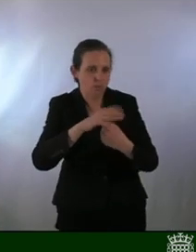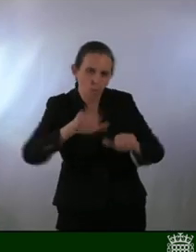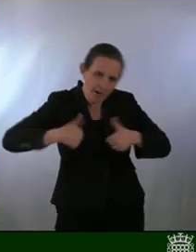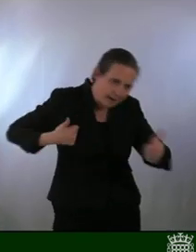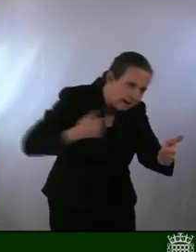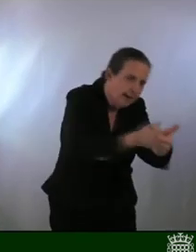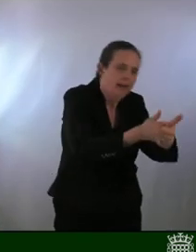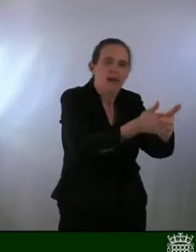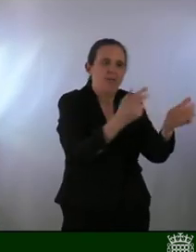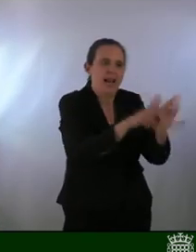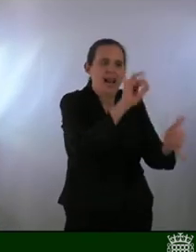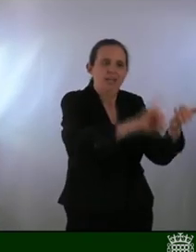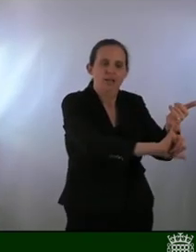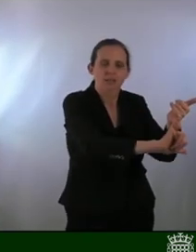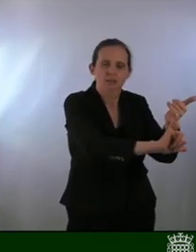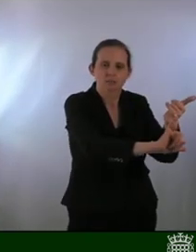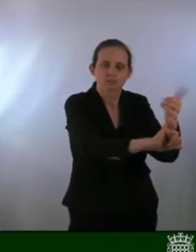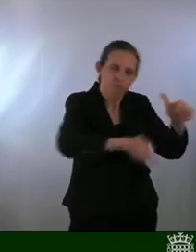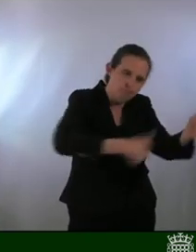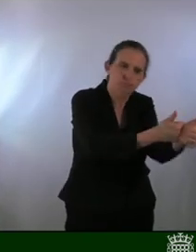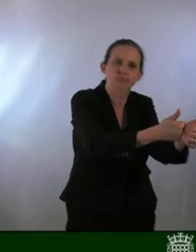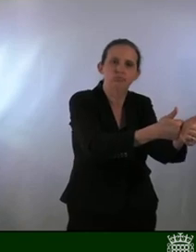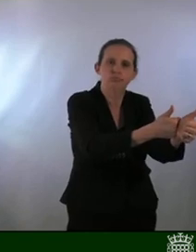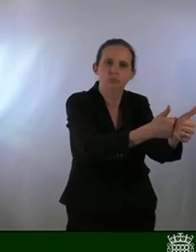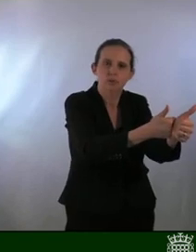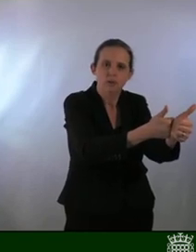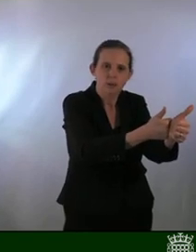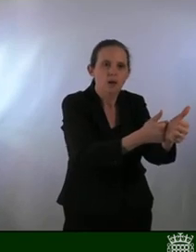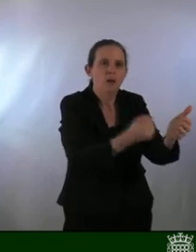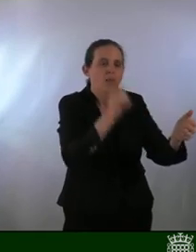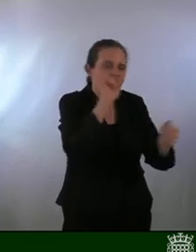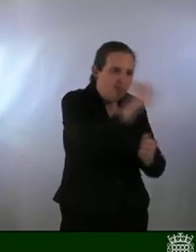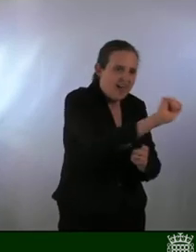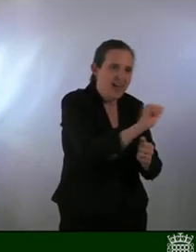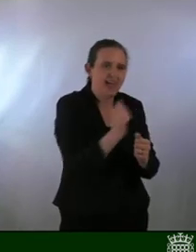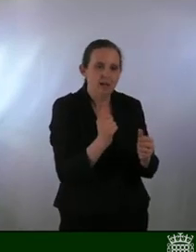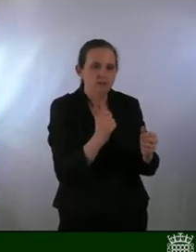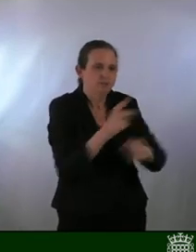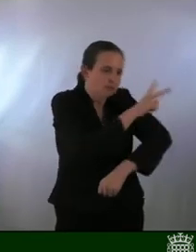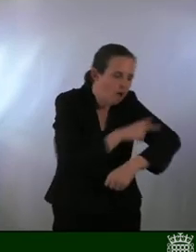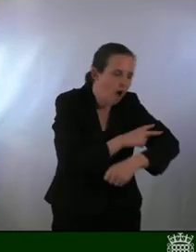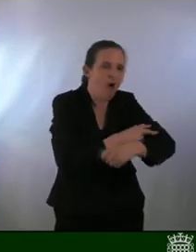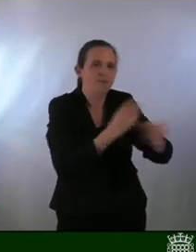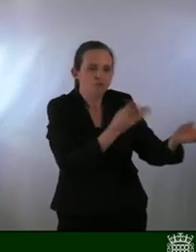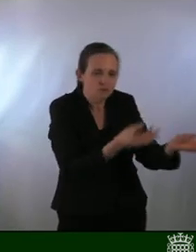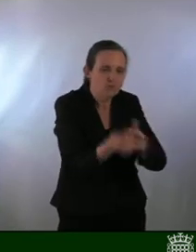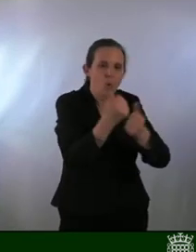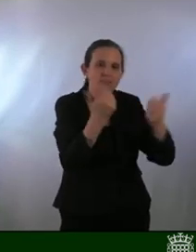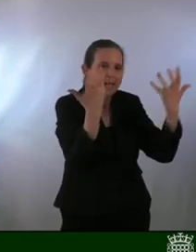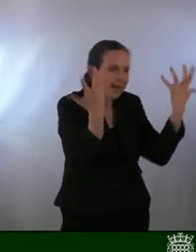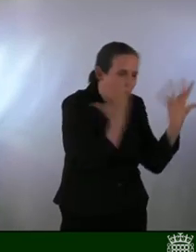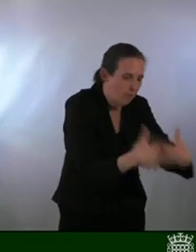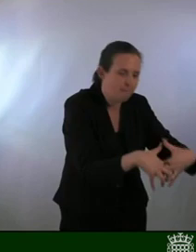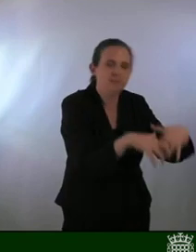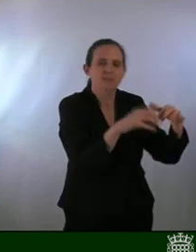support that it needs, and especially turning the capacity of the NHS to be able to address with the